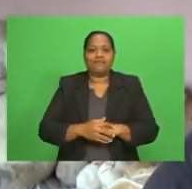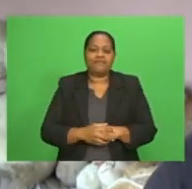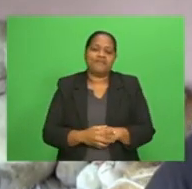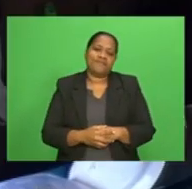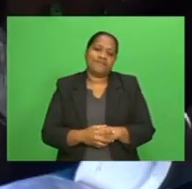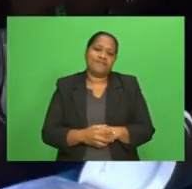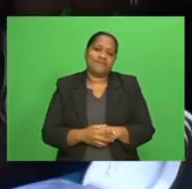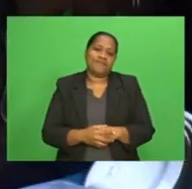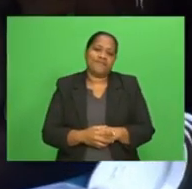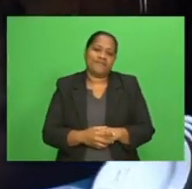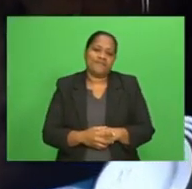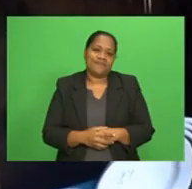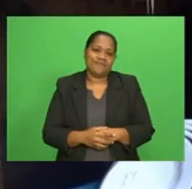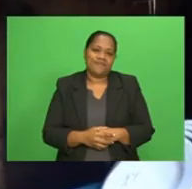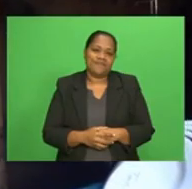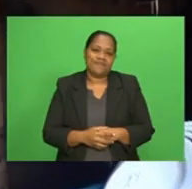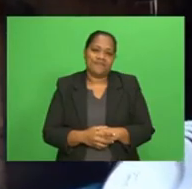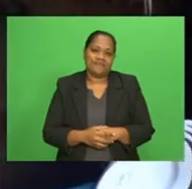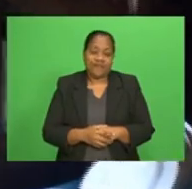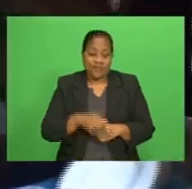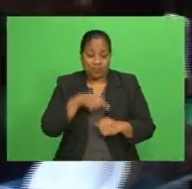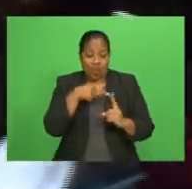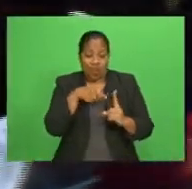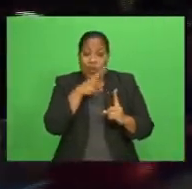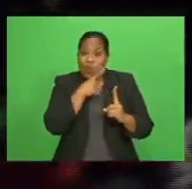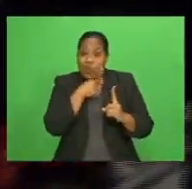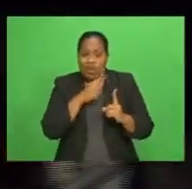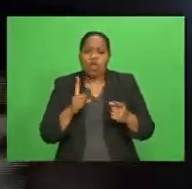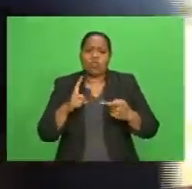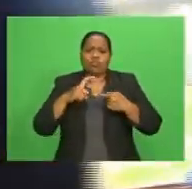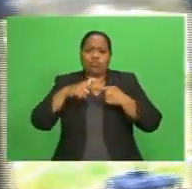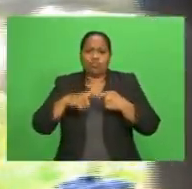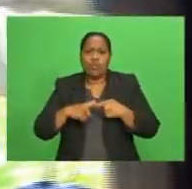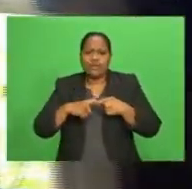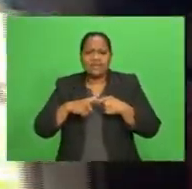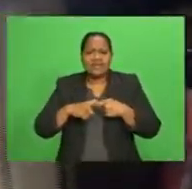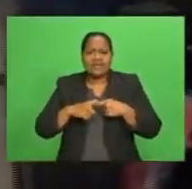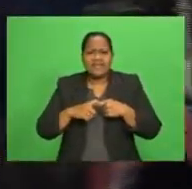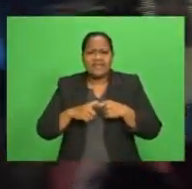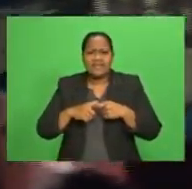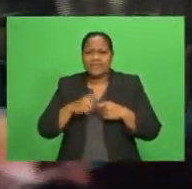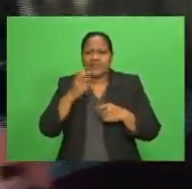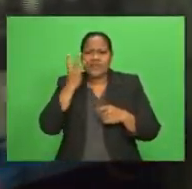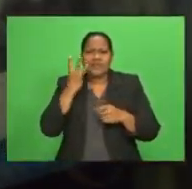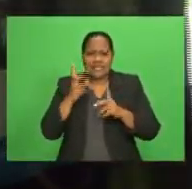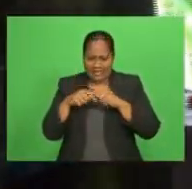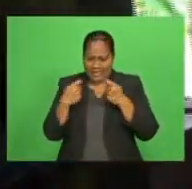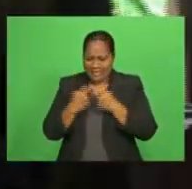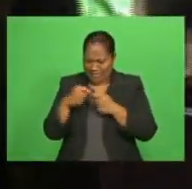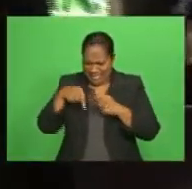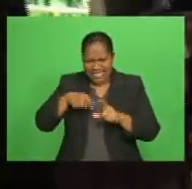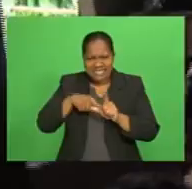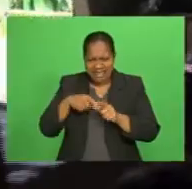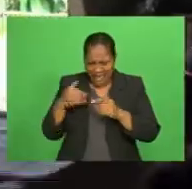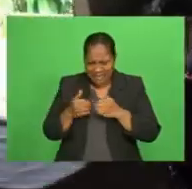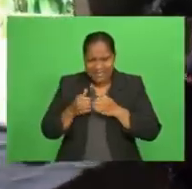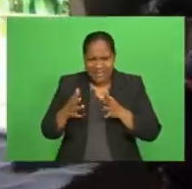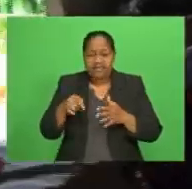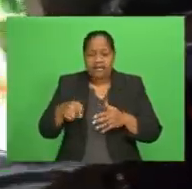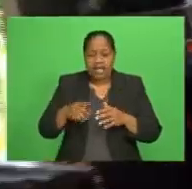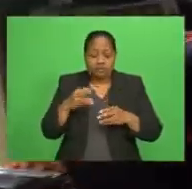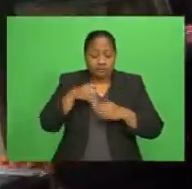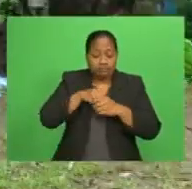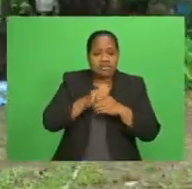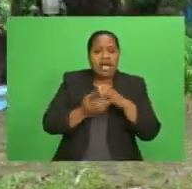gym session. Tuisese joined the Fiji Airways Fijiana Extended Squad earlier this year. She was part of the Fiji Under-18 team at